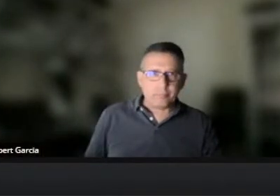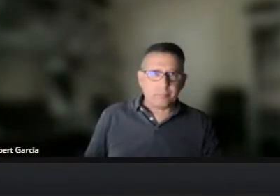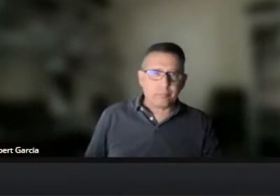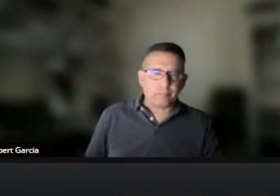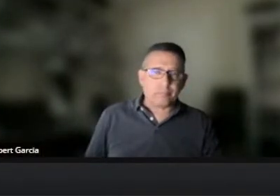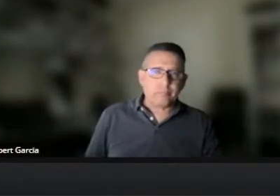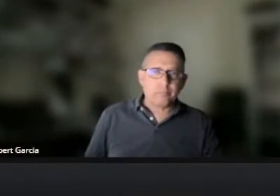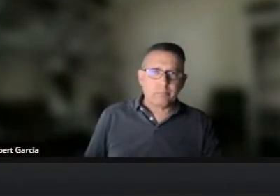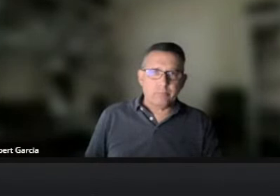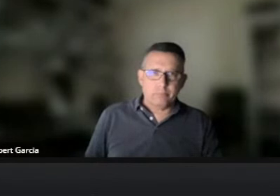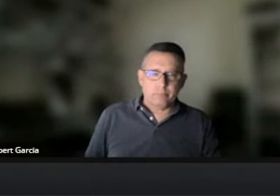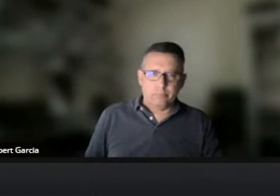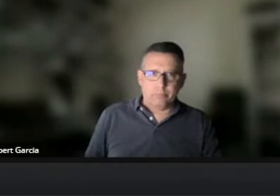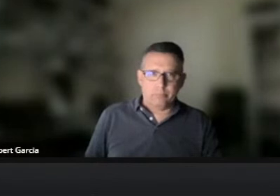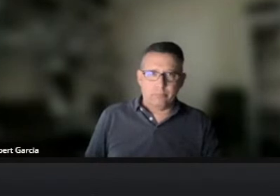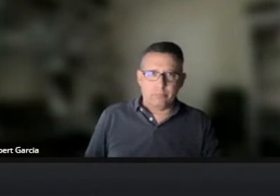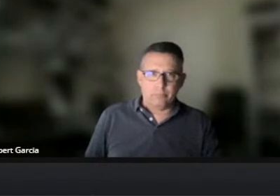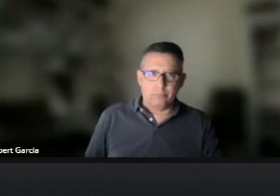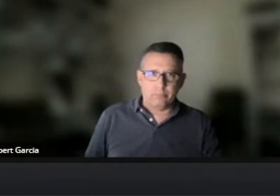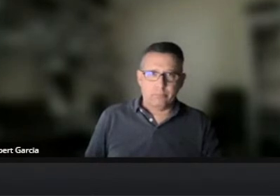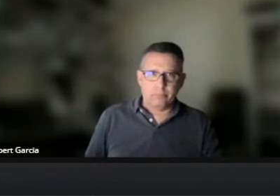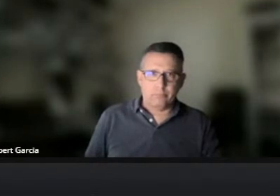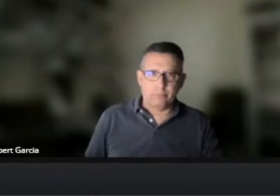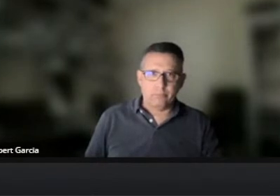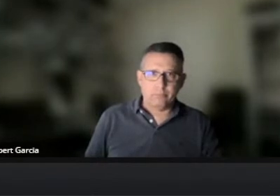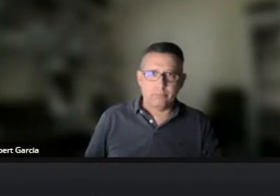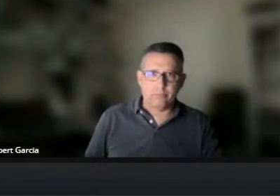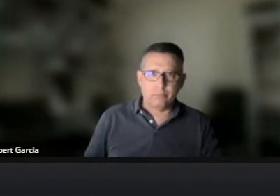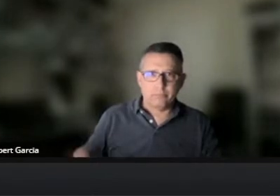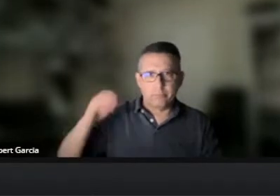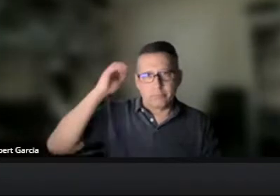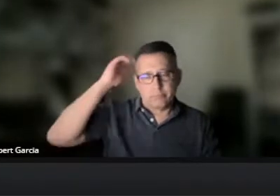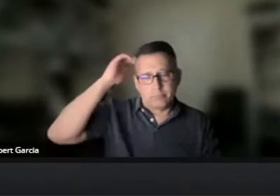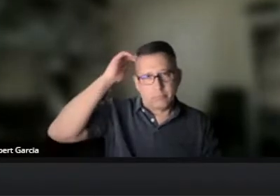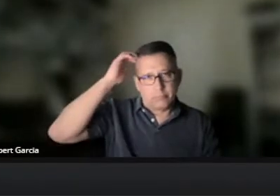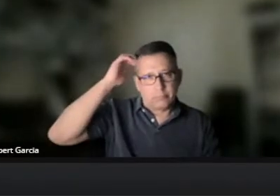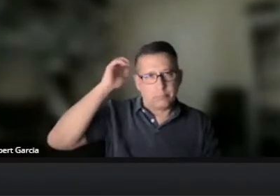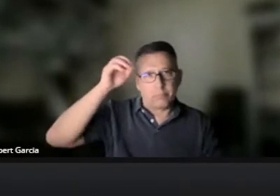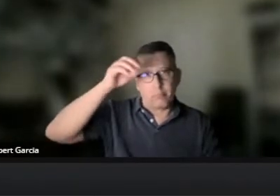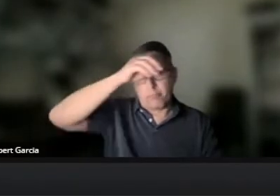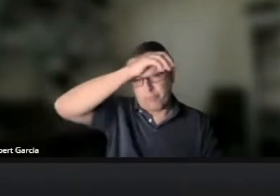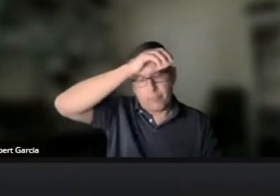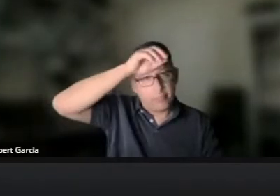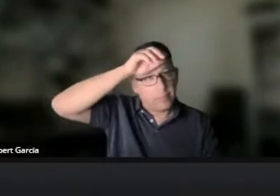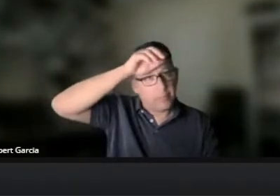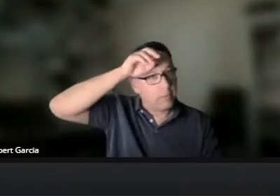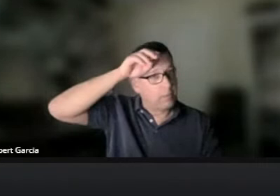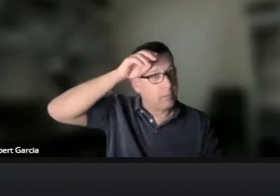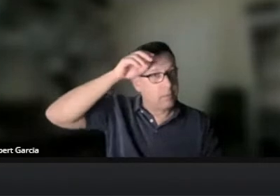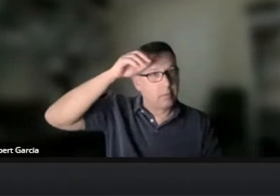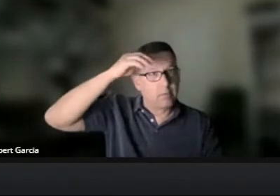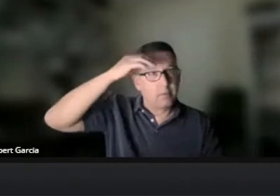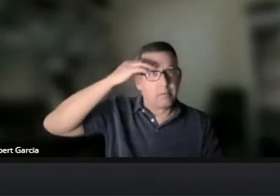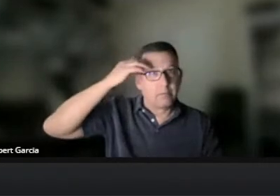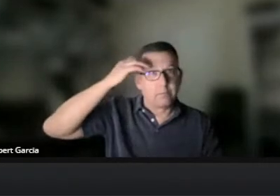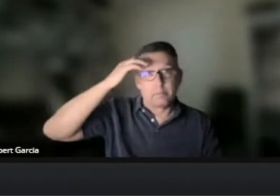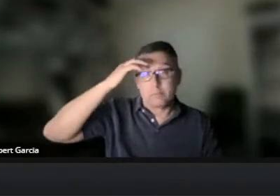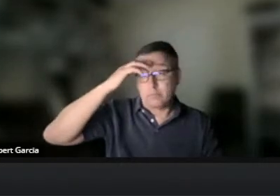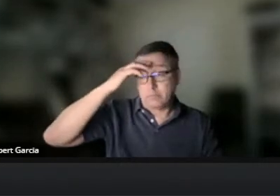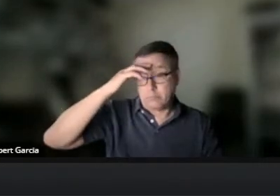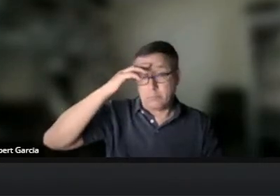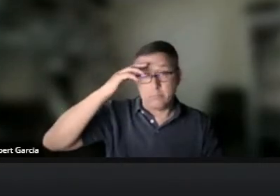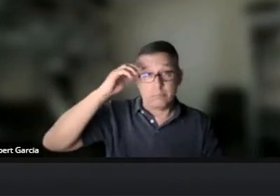my concern would be. It's sort of when you get tested and when you go to class, and